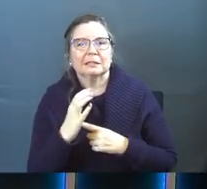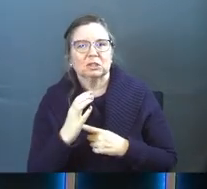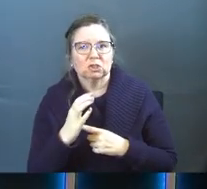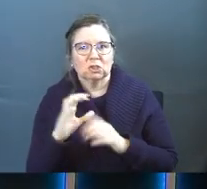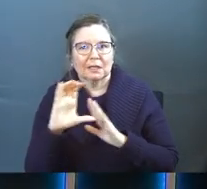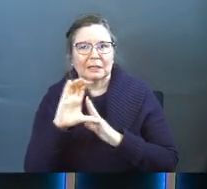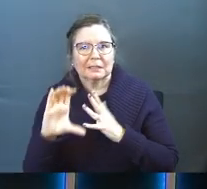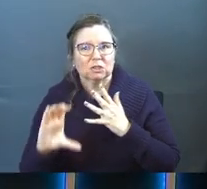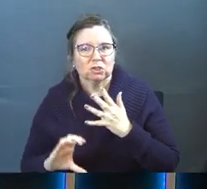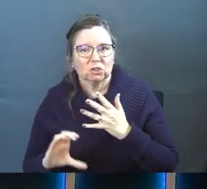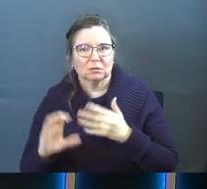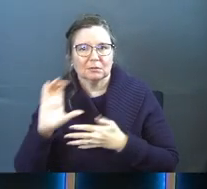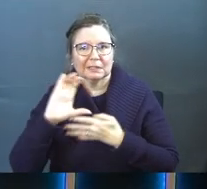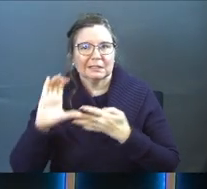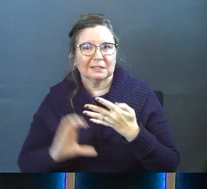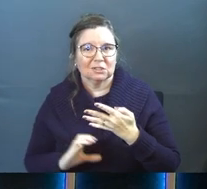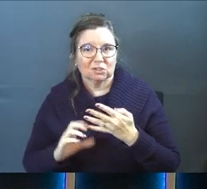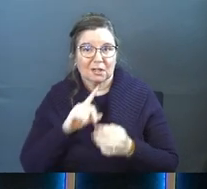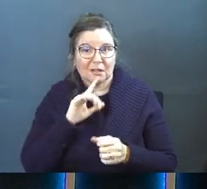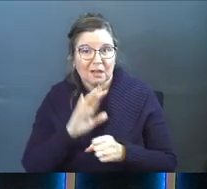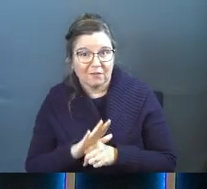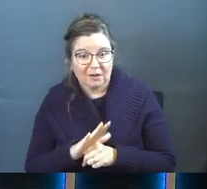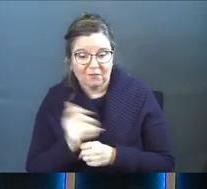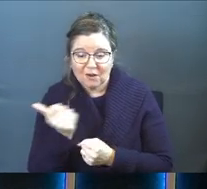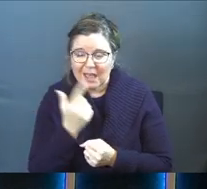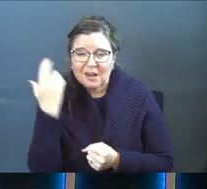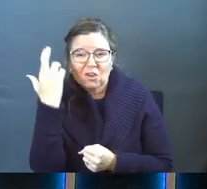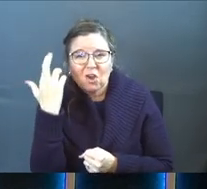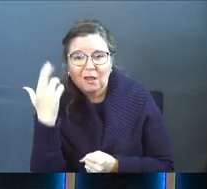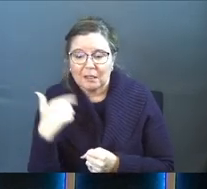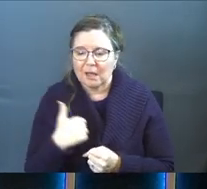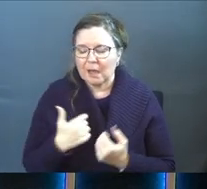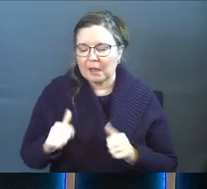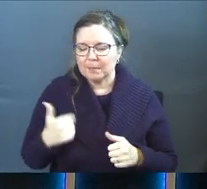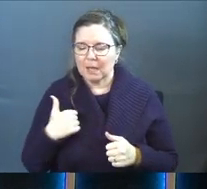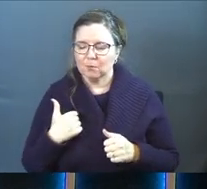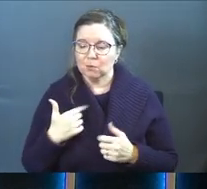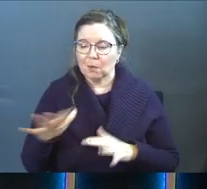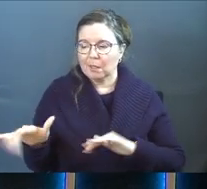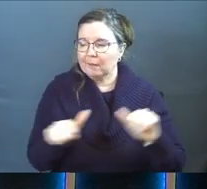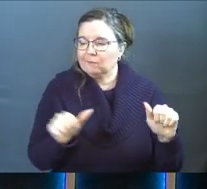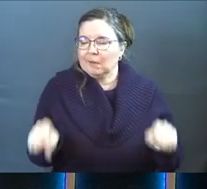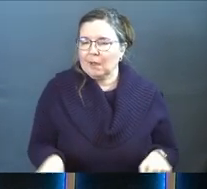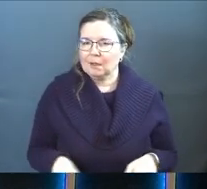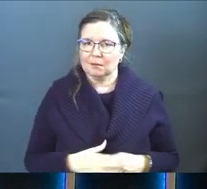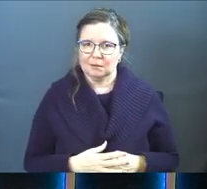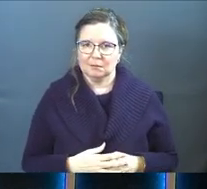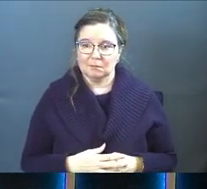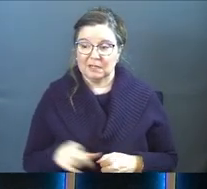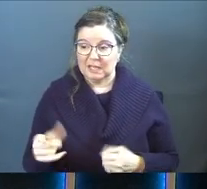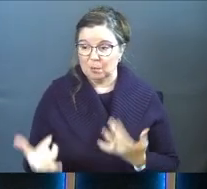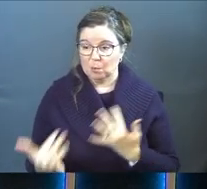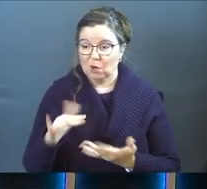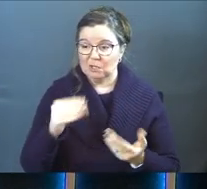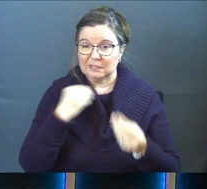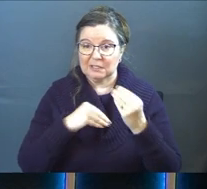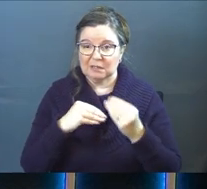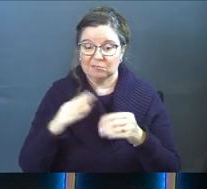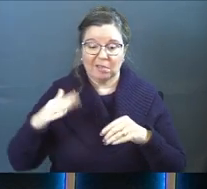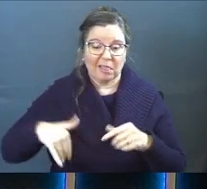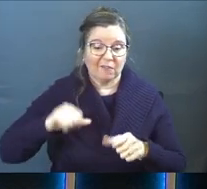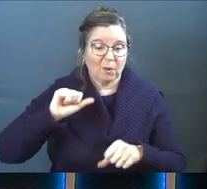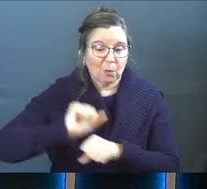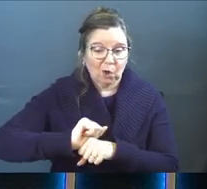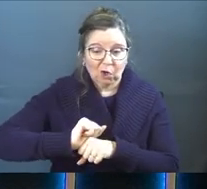conditional covenant? For any cause, like I'd be able to walk away, right? He burns the dinner. They're late